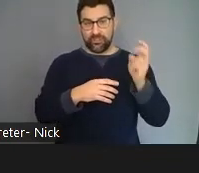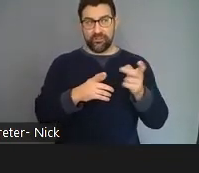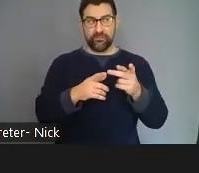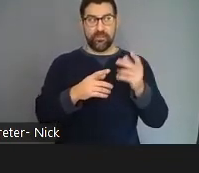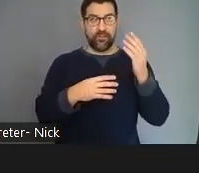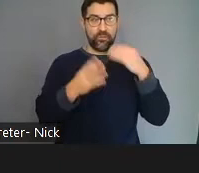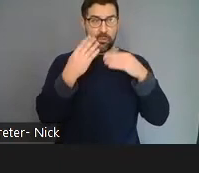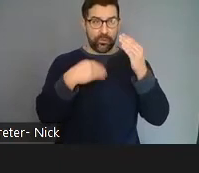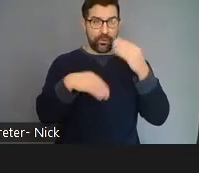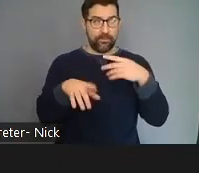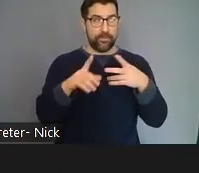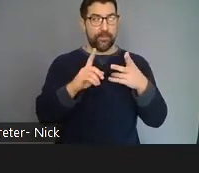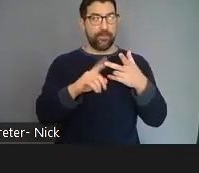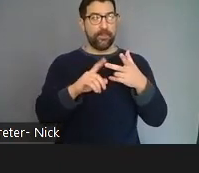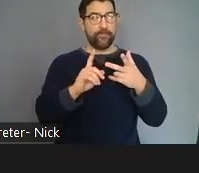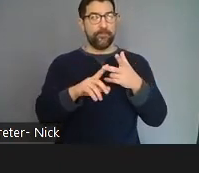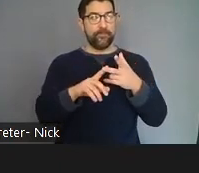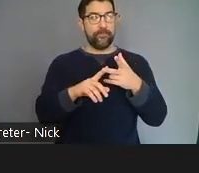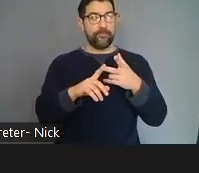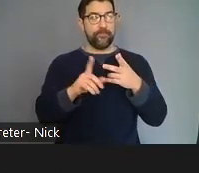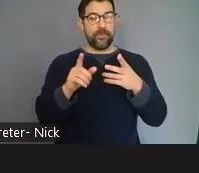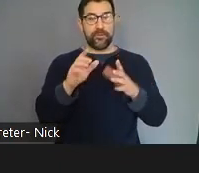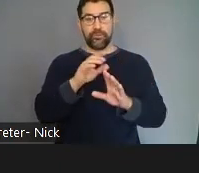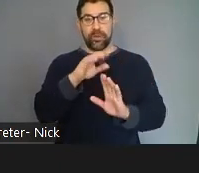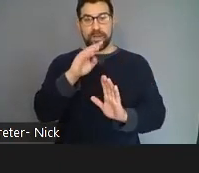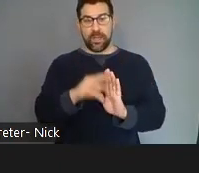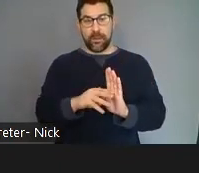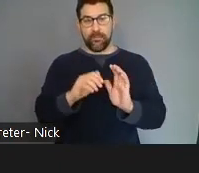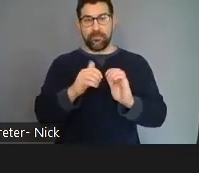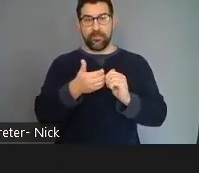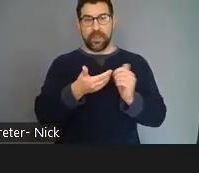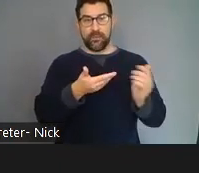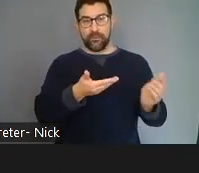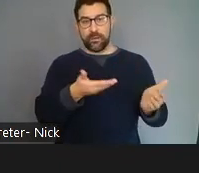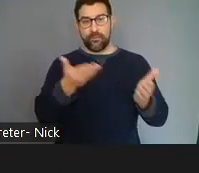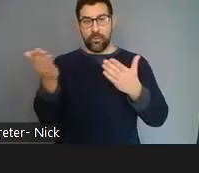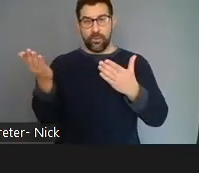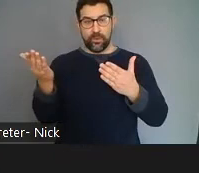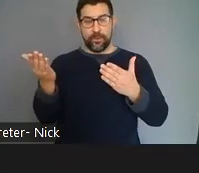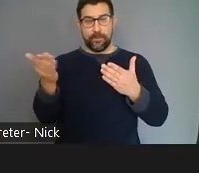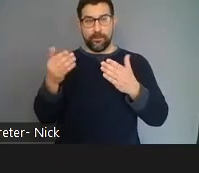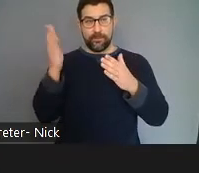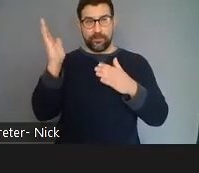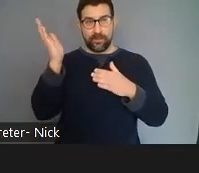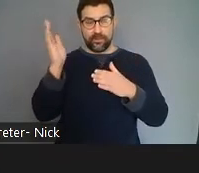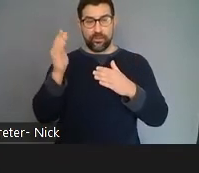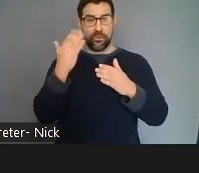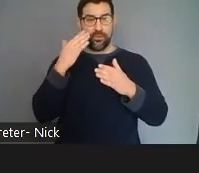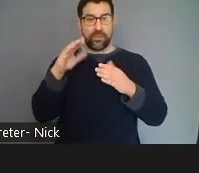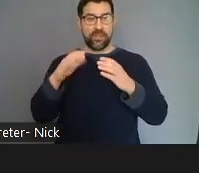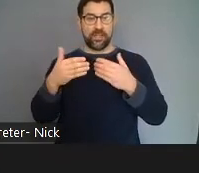food, whether that's the curriculum and how it's being brought forth to people, right? Because we sit in a classroom